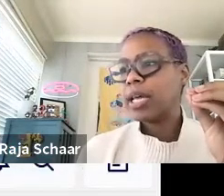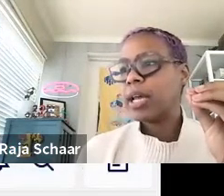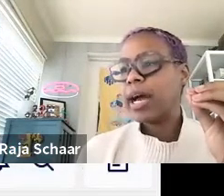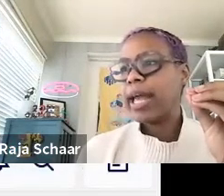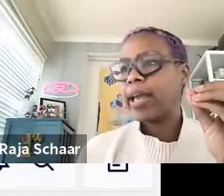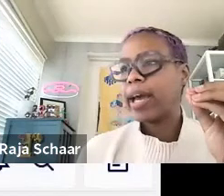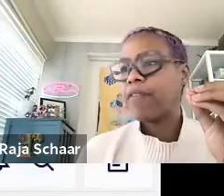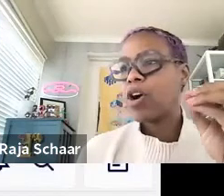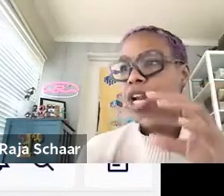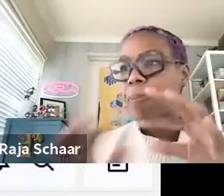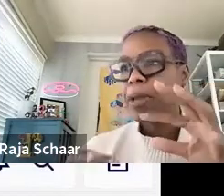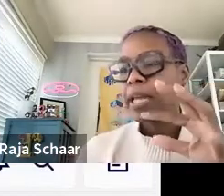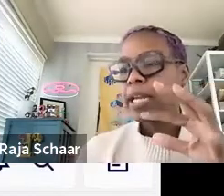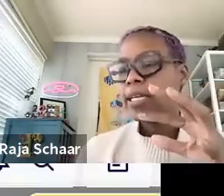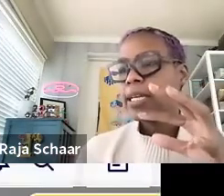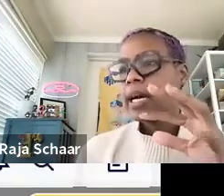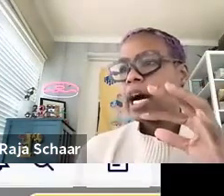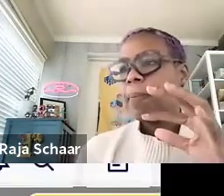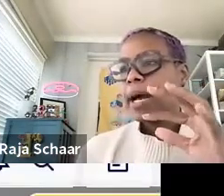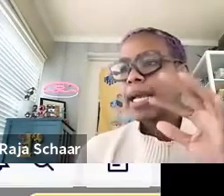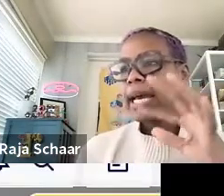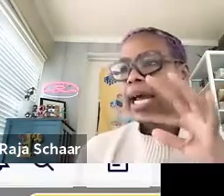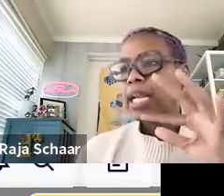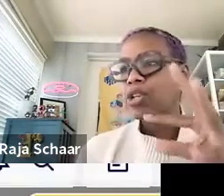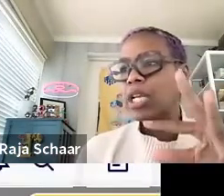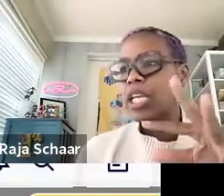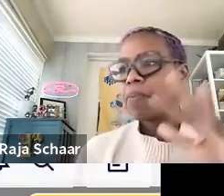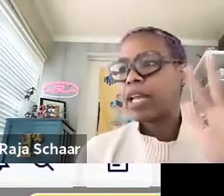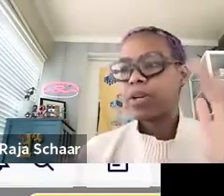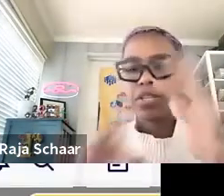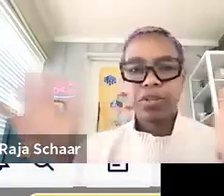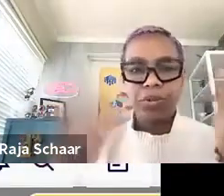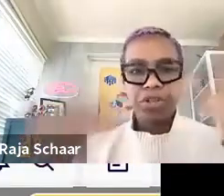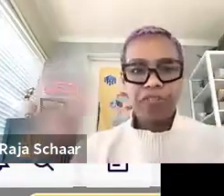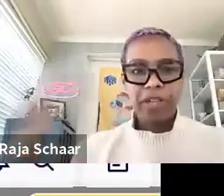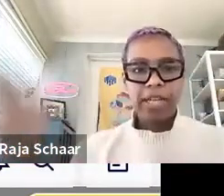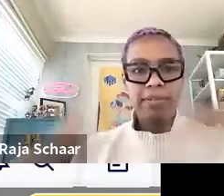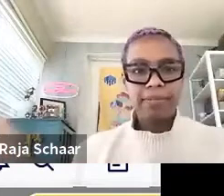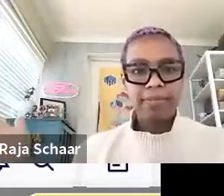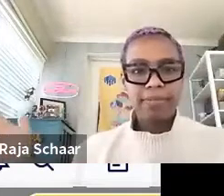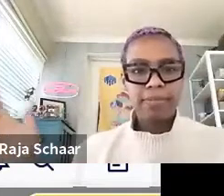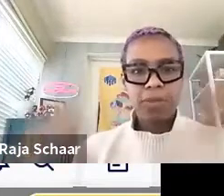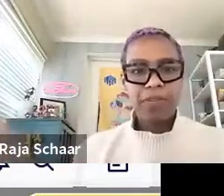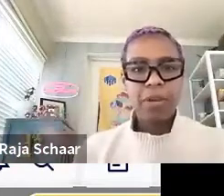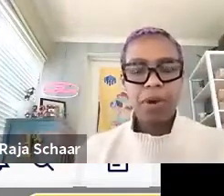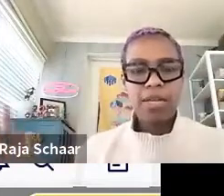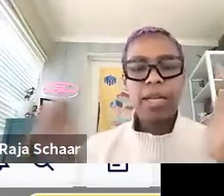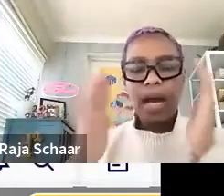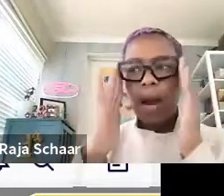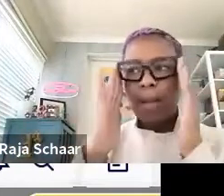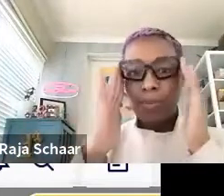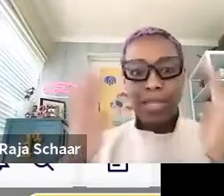tensions that I have already populated. Again, I usually leave blank ones so the students just fill in whatever they